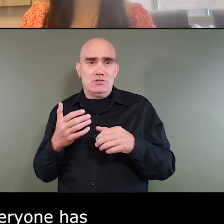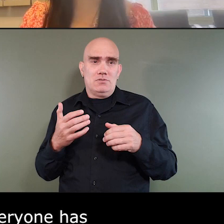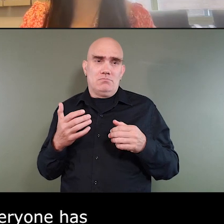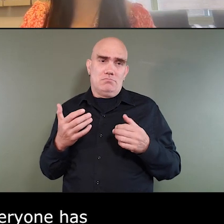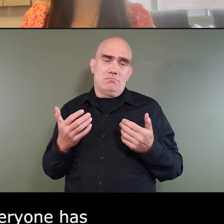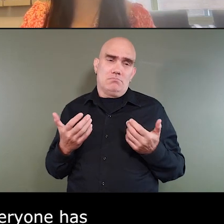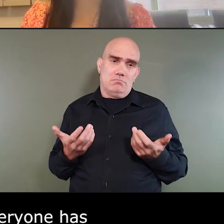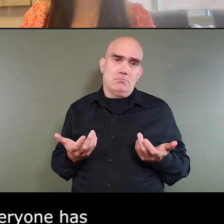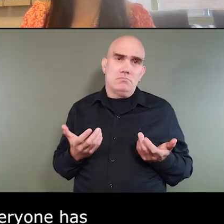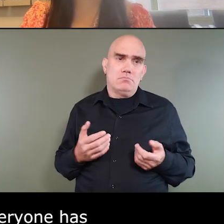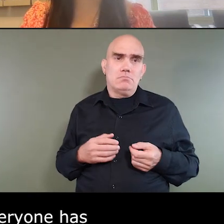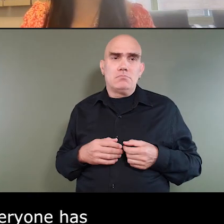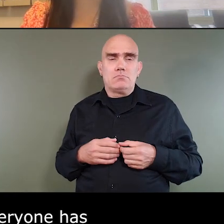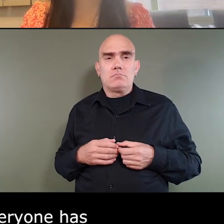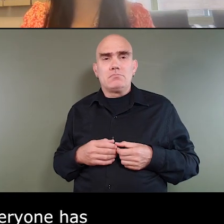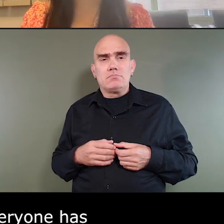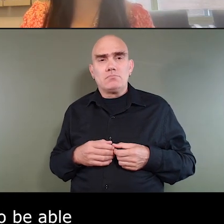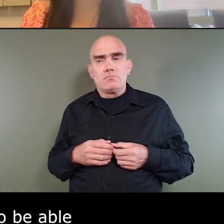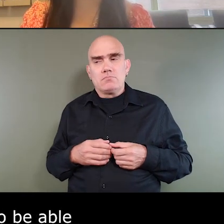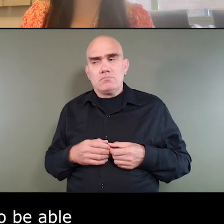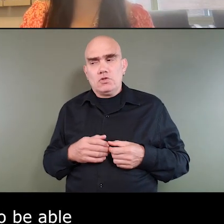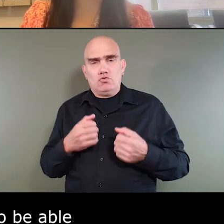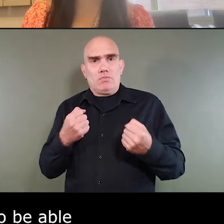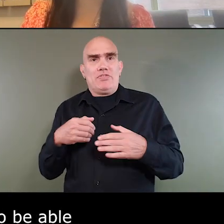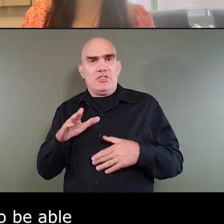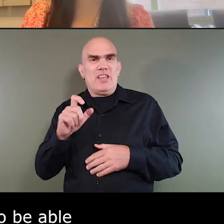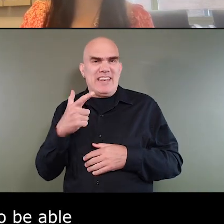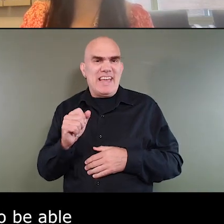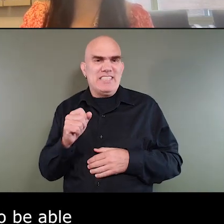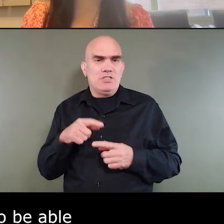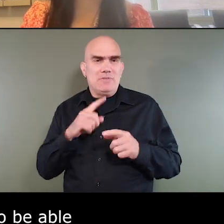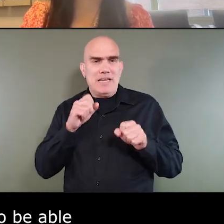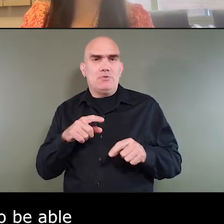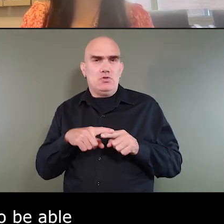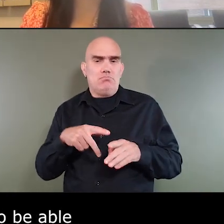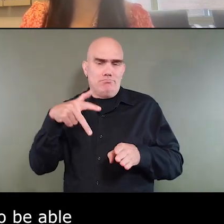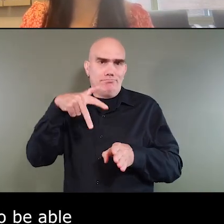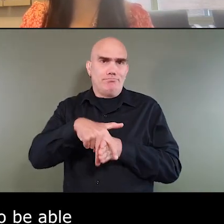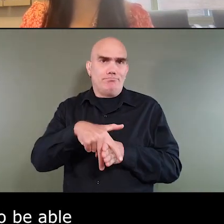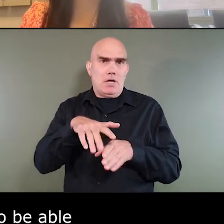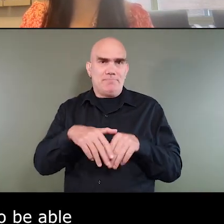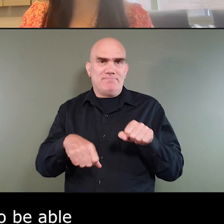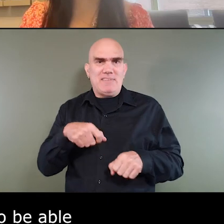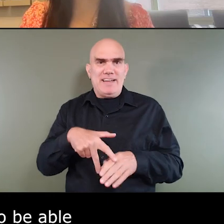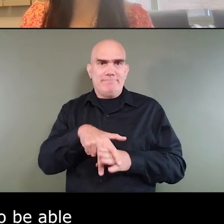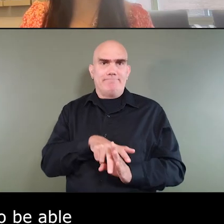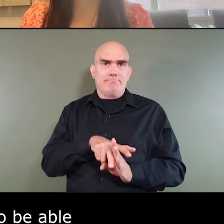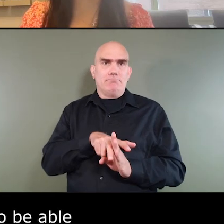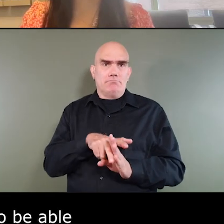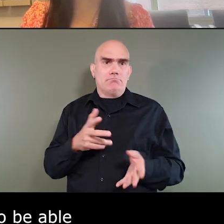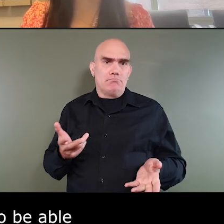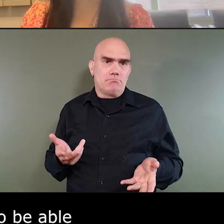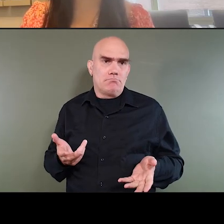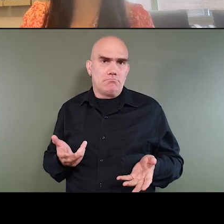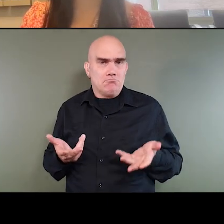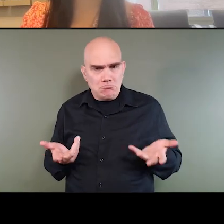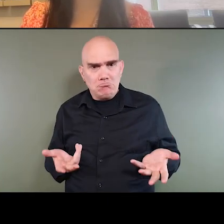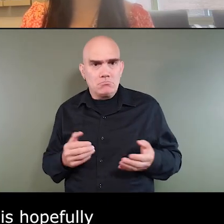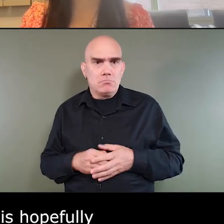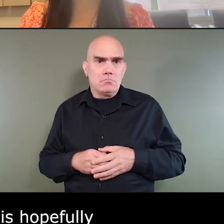has enough coordination and enough muscle strength in their legs to be able to cycle on a recumbent